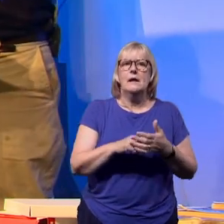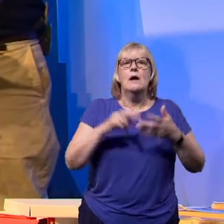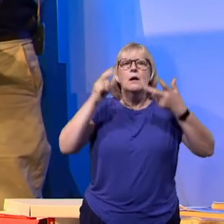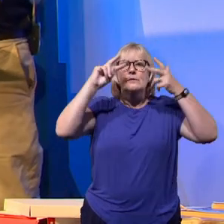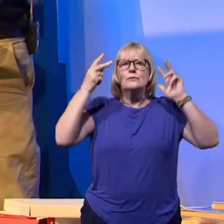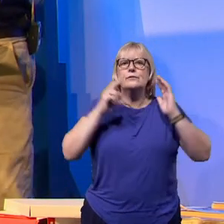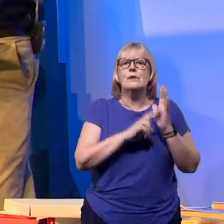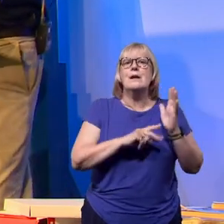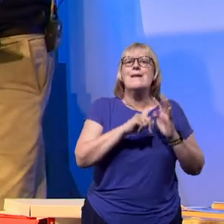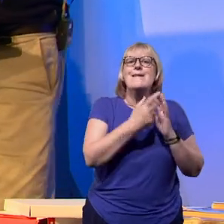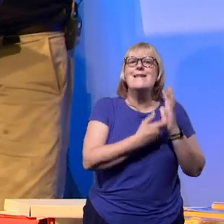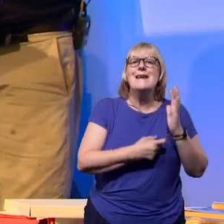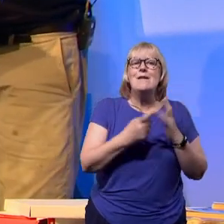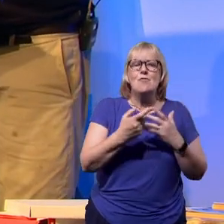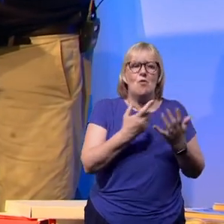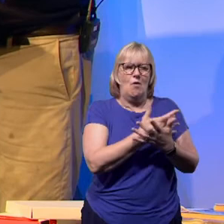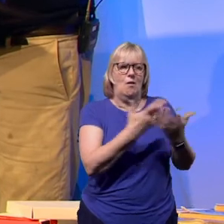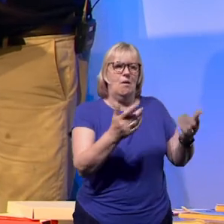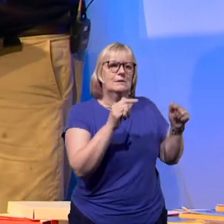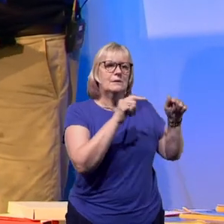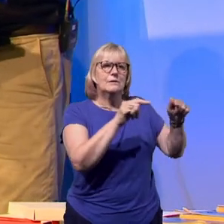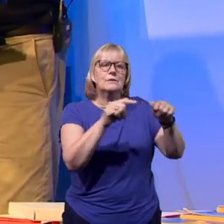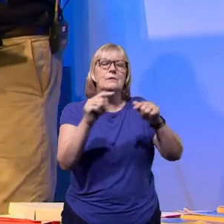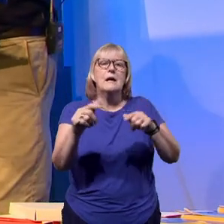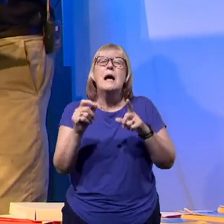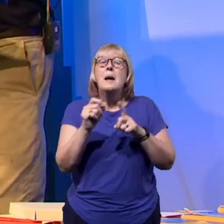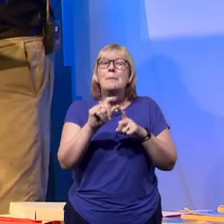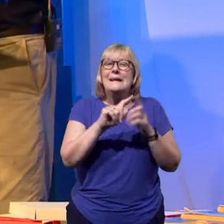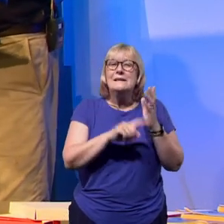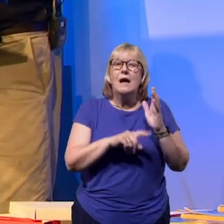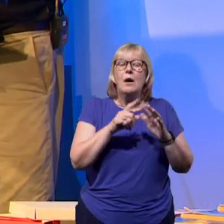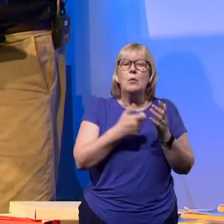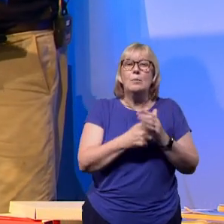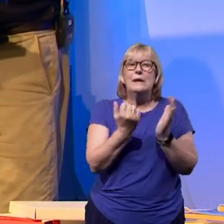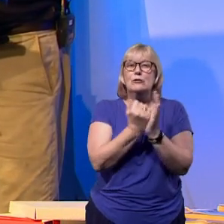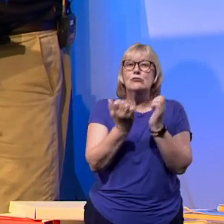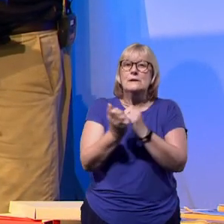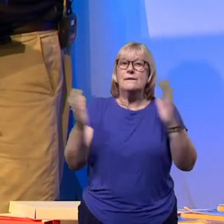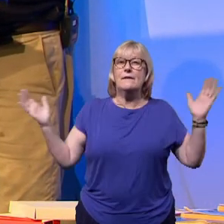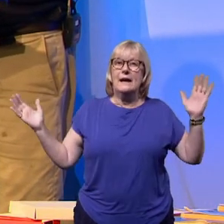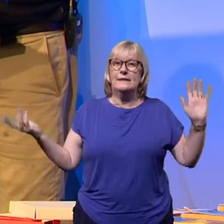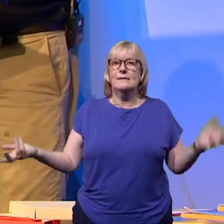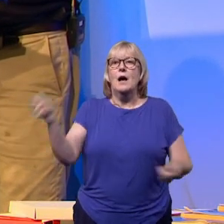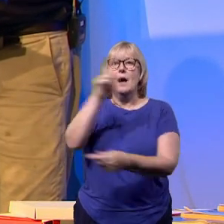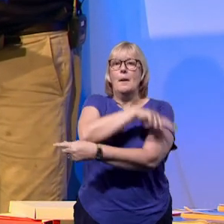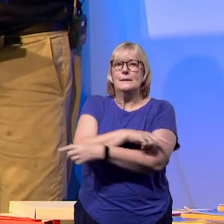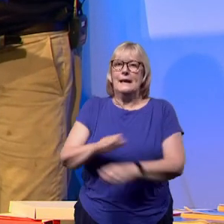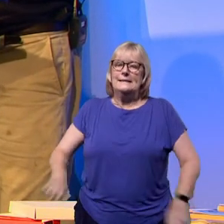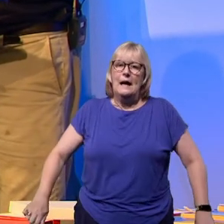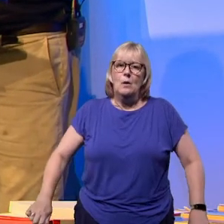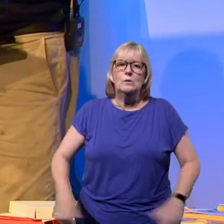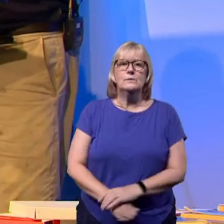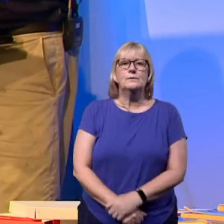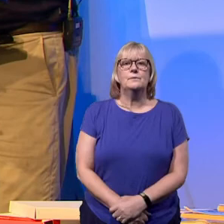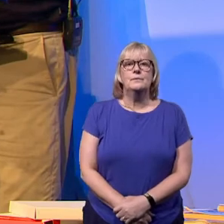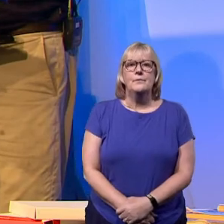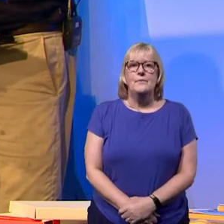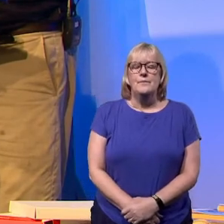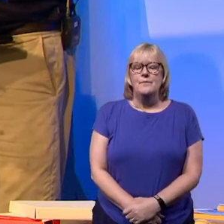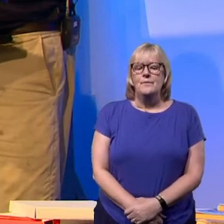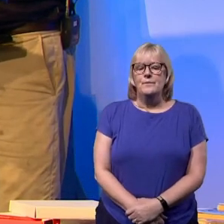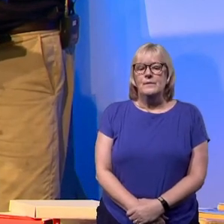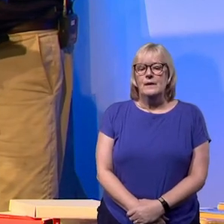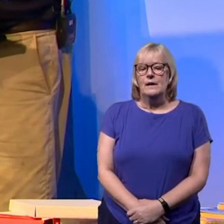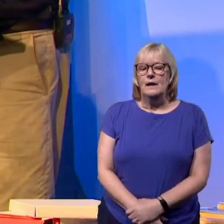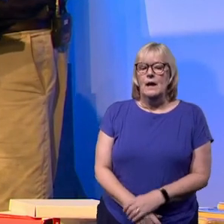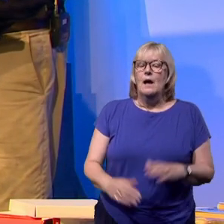about to be crucified upside down. So really, as you come to Mark's gospel, you've got to know it's going to be worth it. And in fact, it's so short and